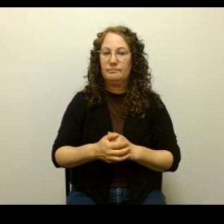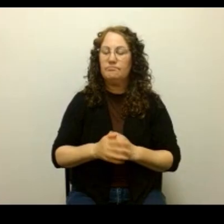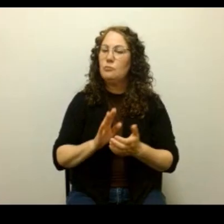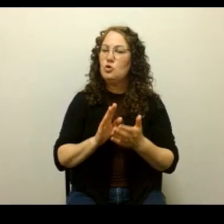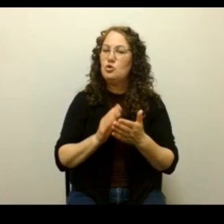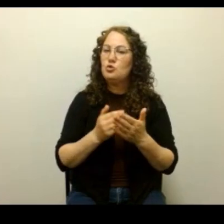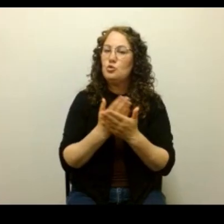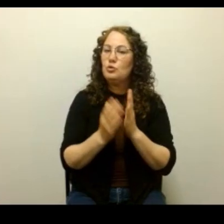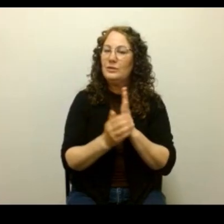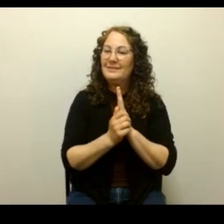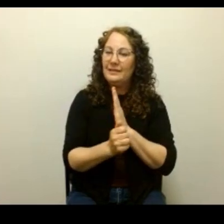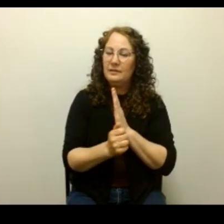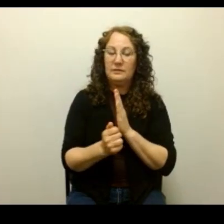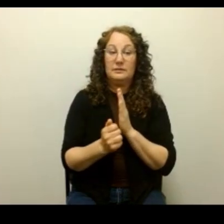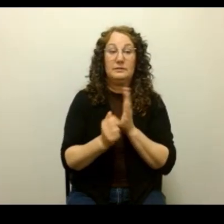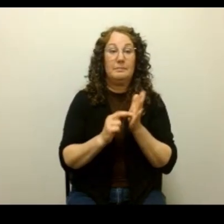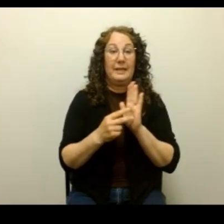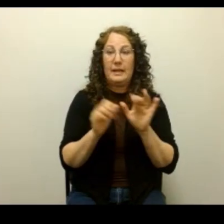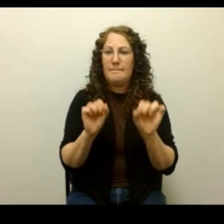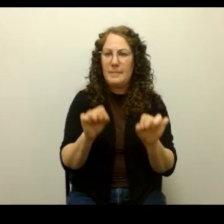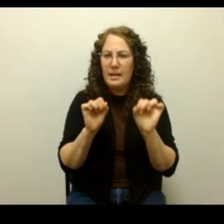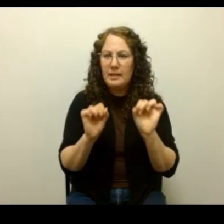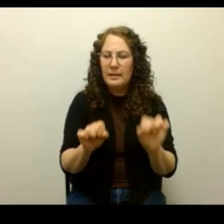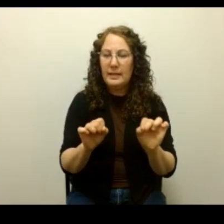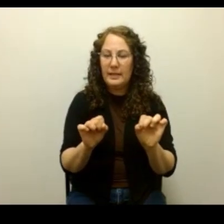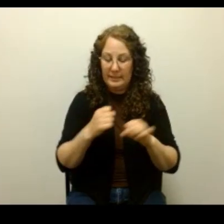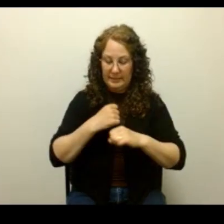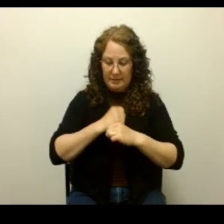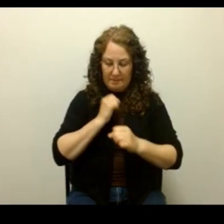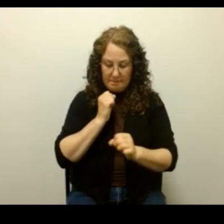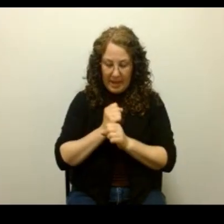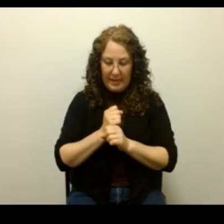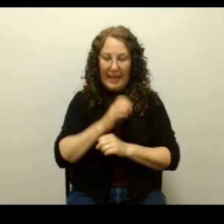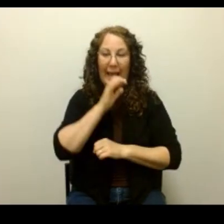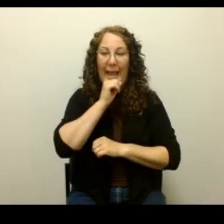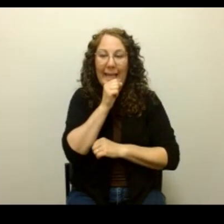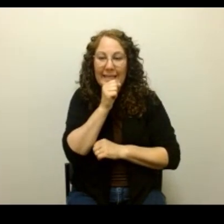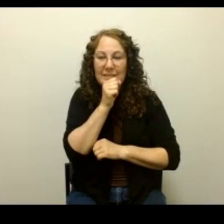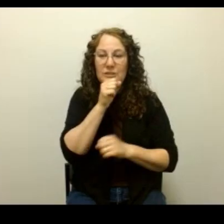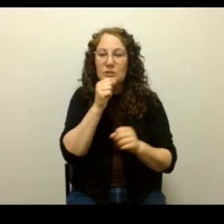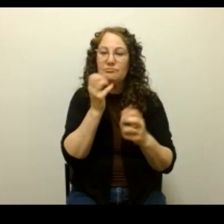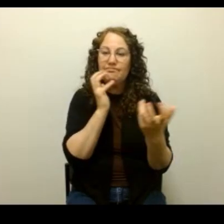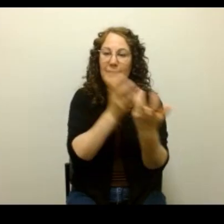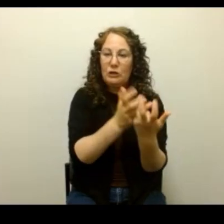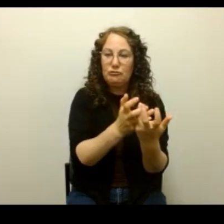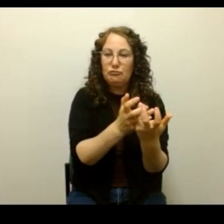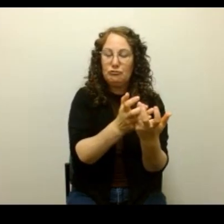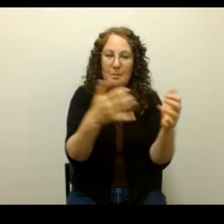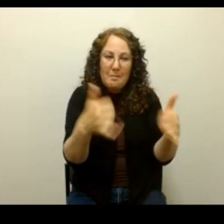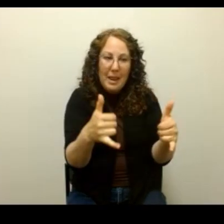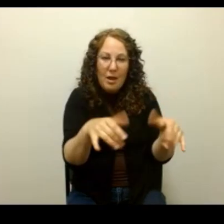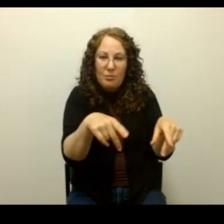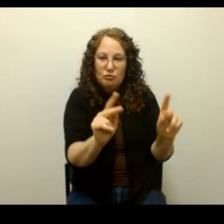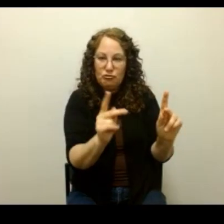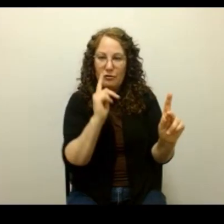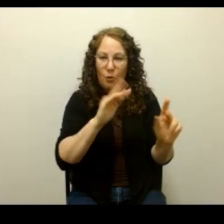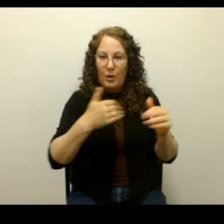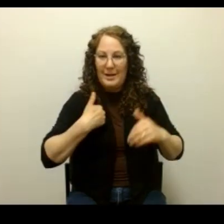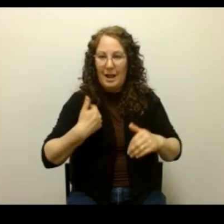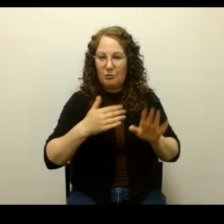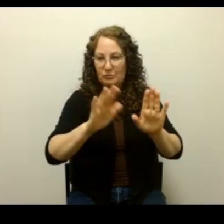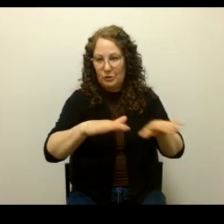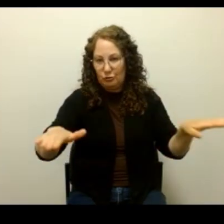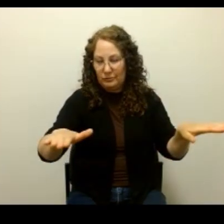ability to create appropriate, age-appropriate and relevant play opportunities for younger